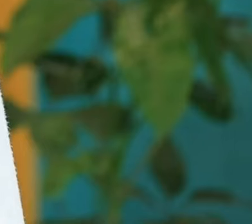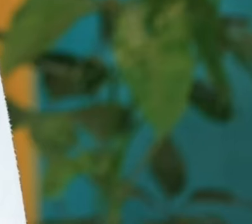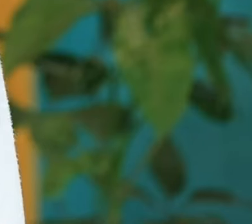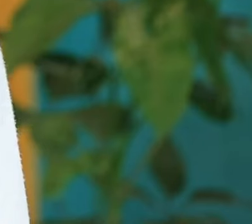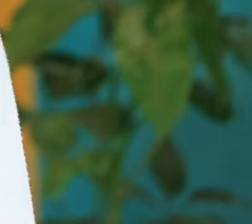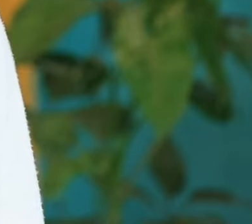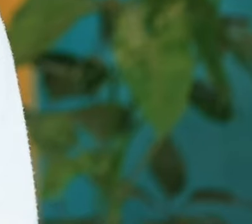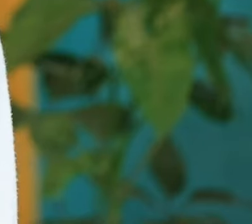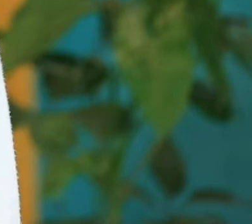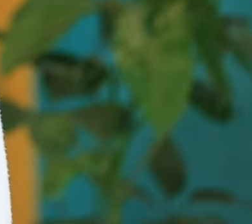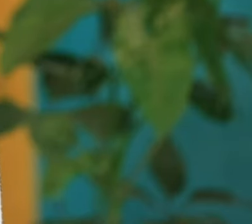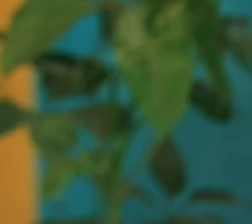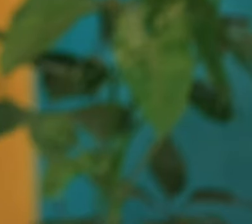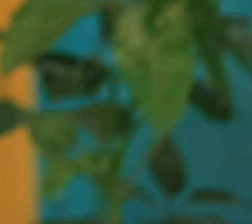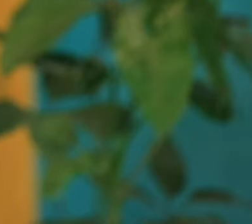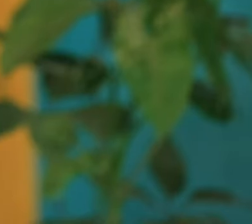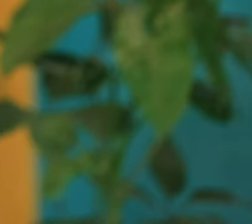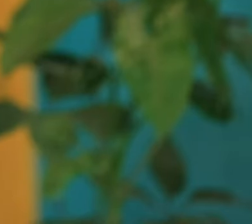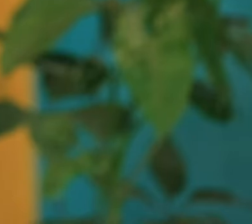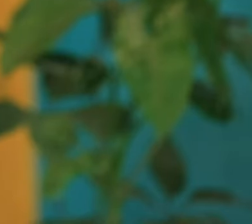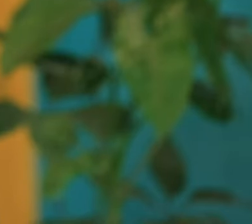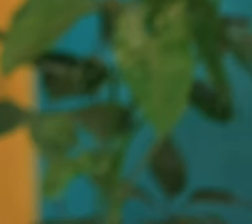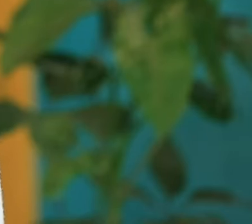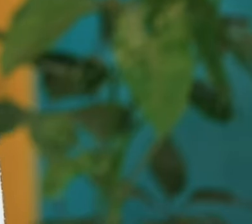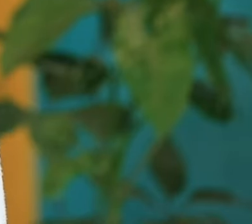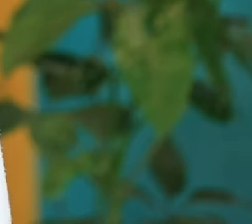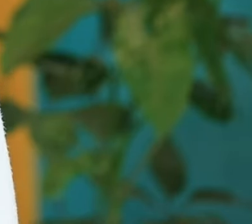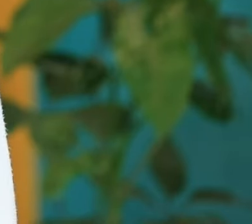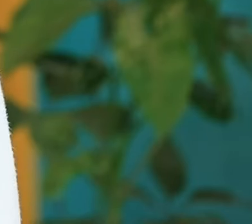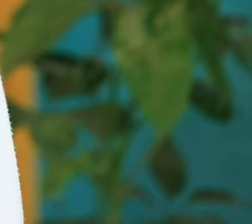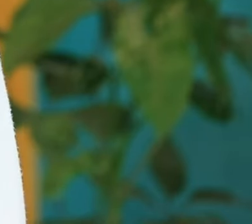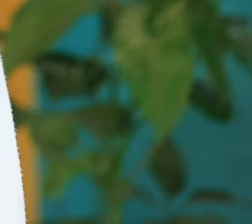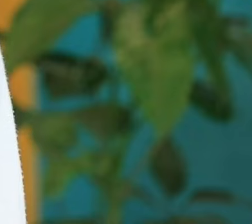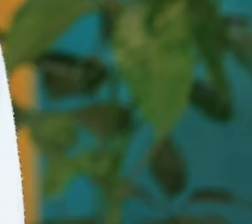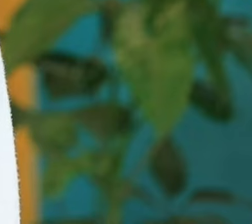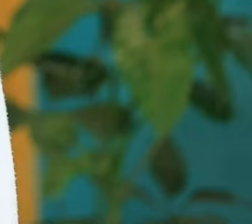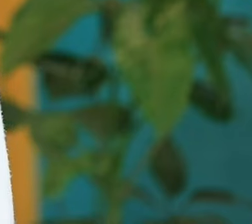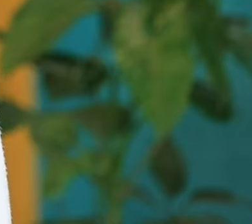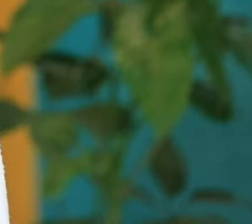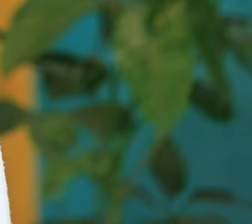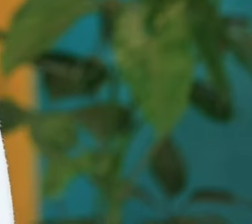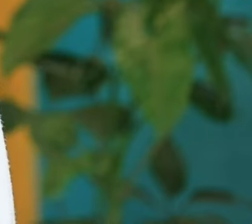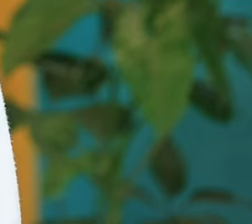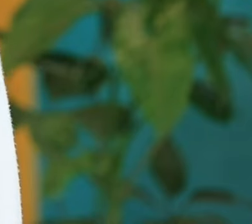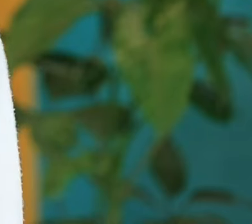We're pilgrims on the journey.